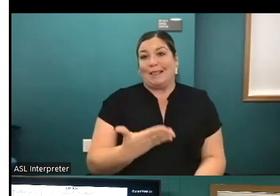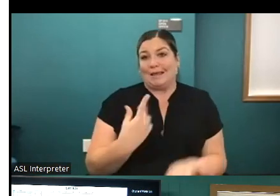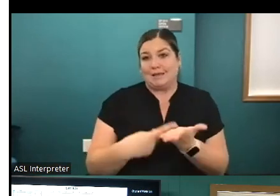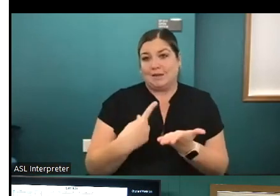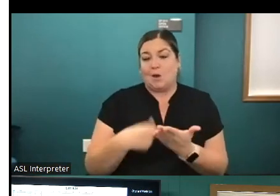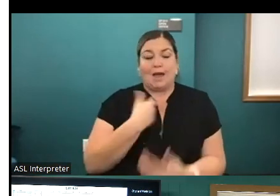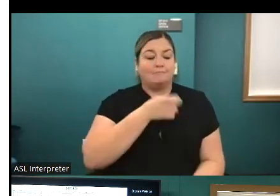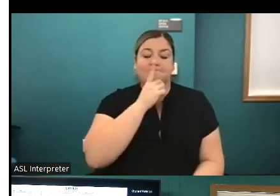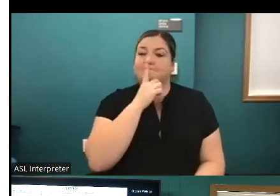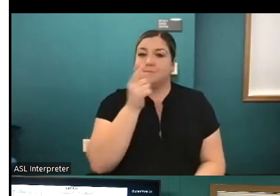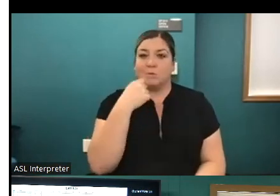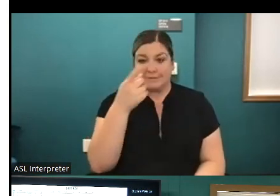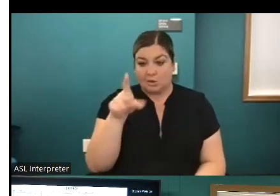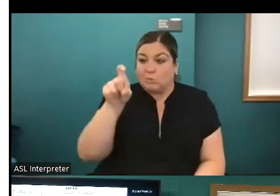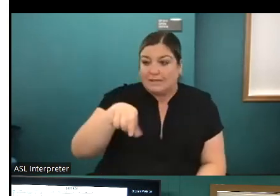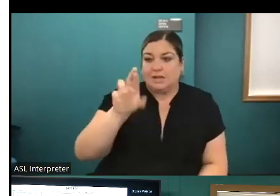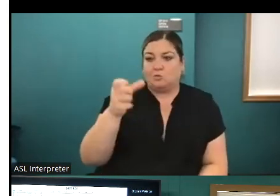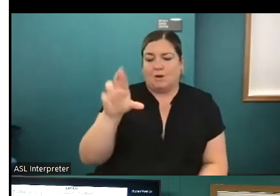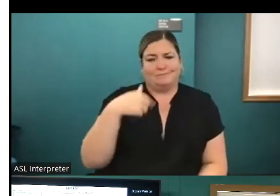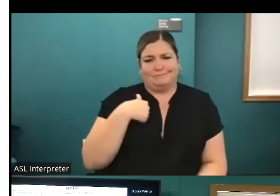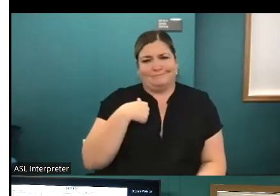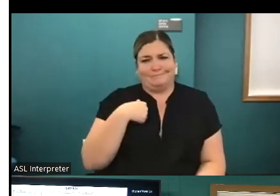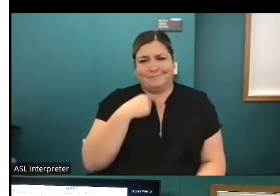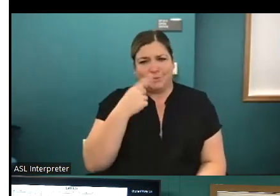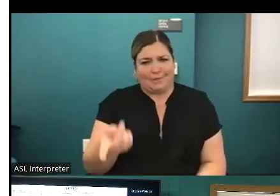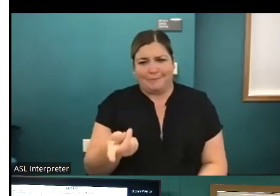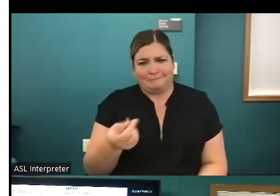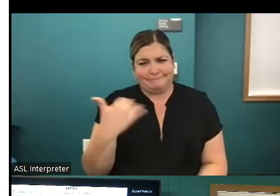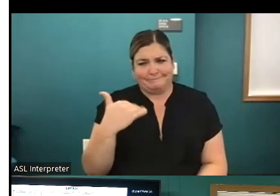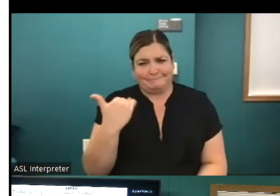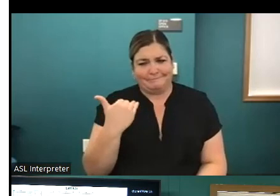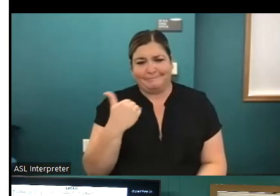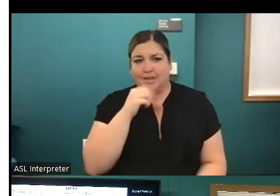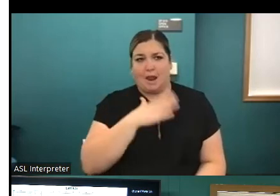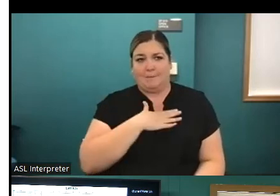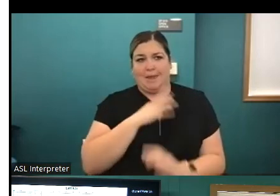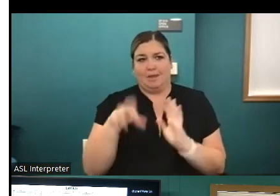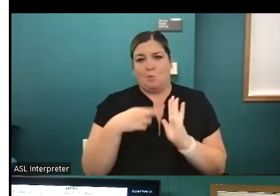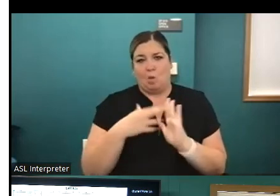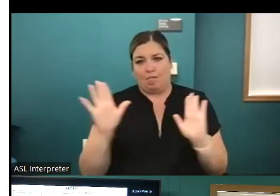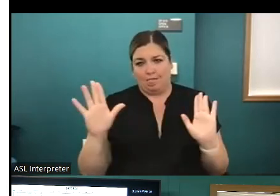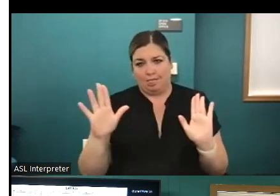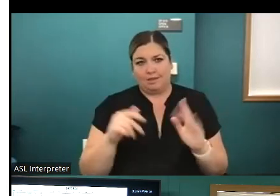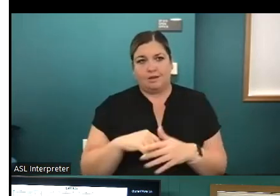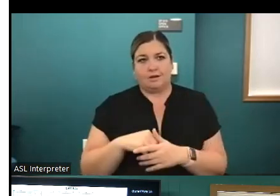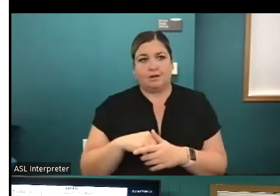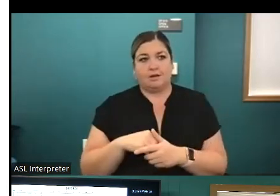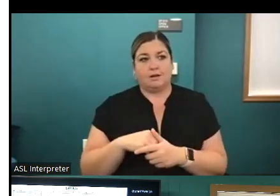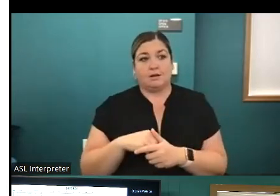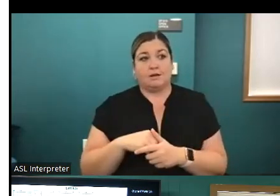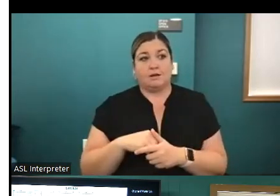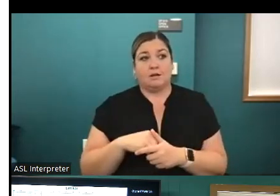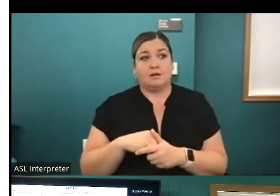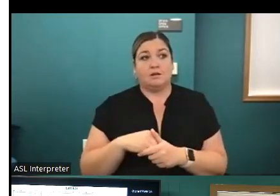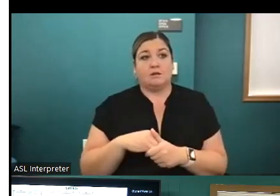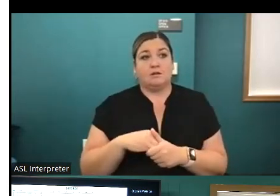don't tell them you need a Roger, right? That's not my You can't place. either, you're liable to, Yeah. insurance gets paid for. No, I'm